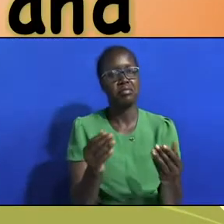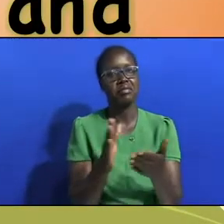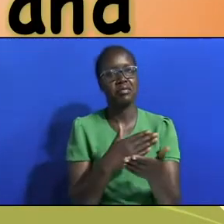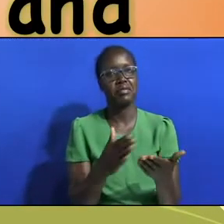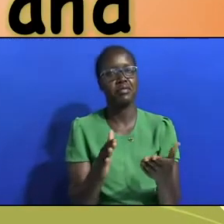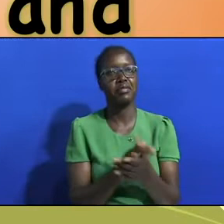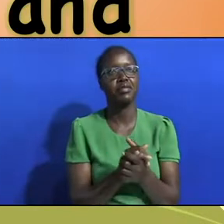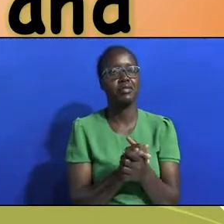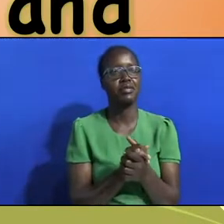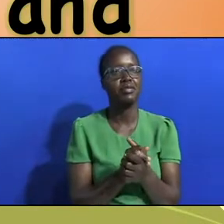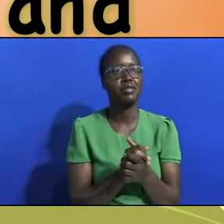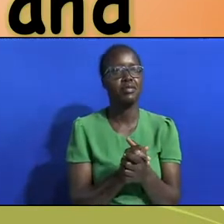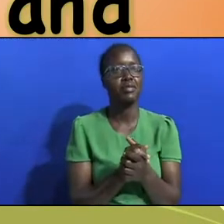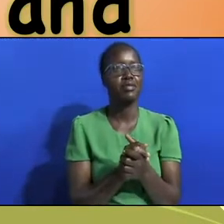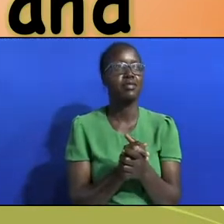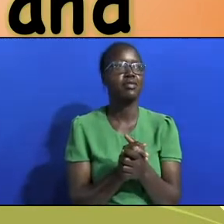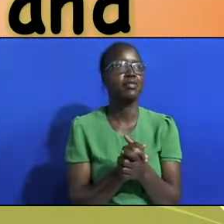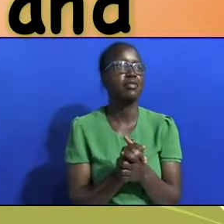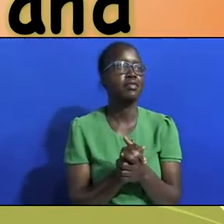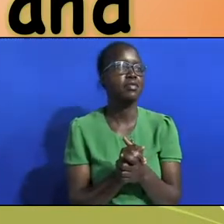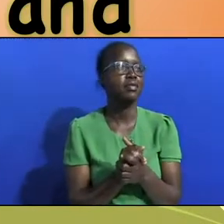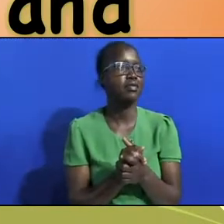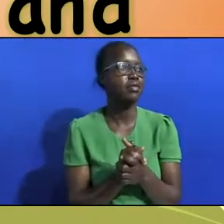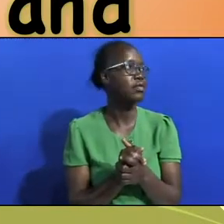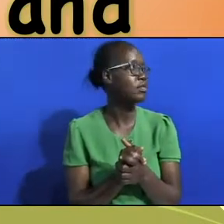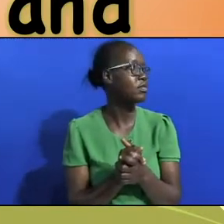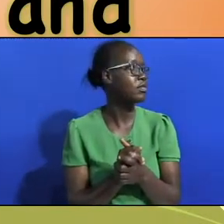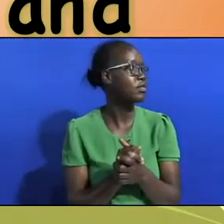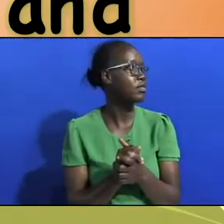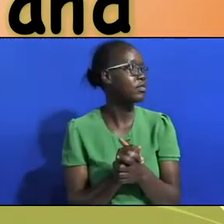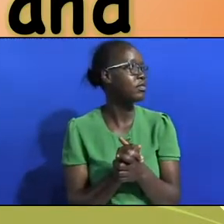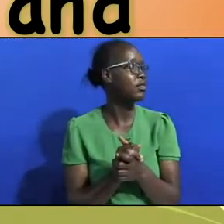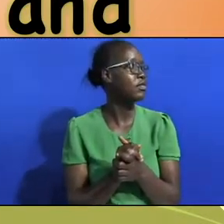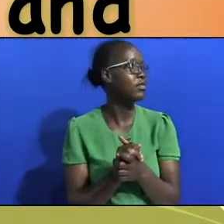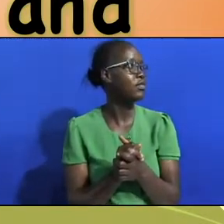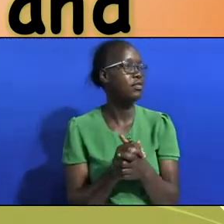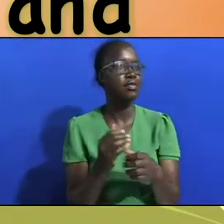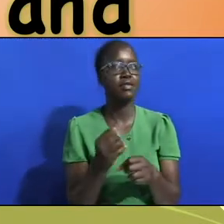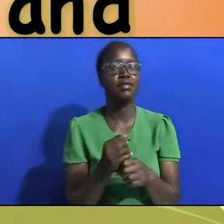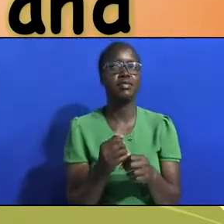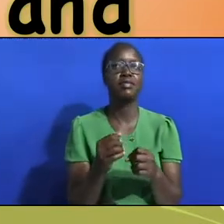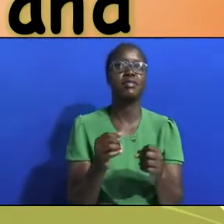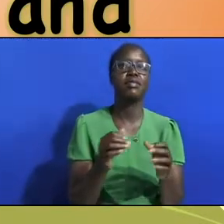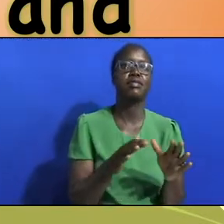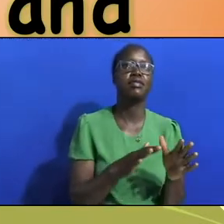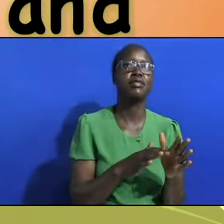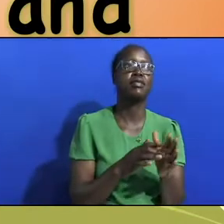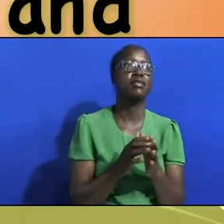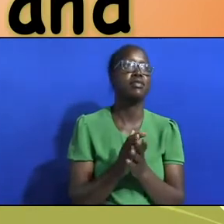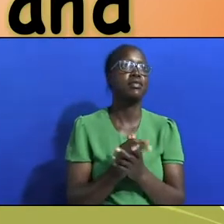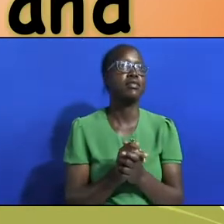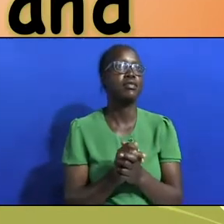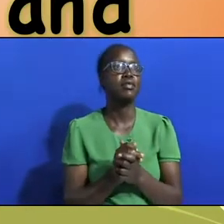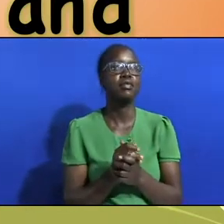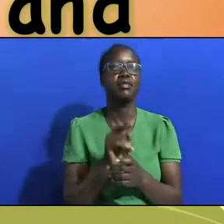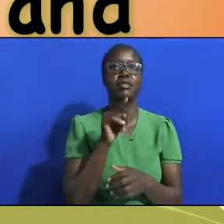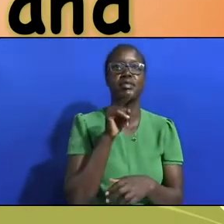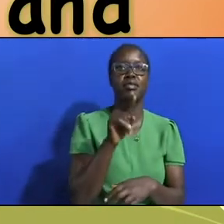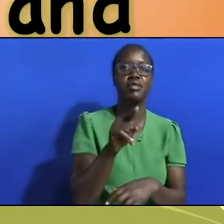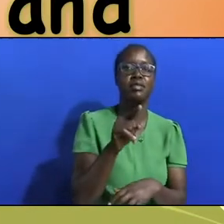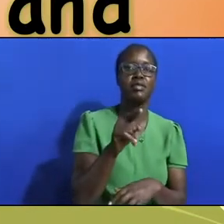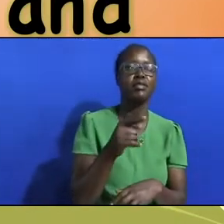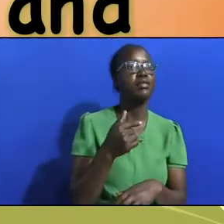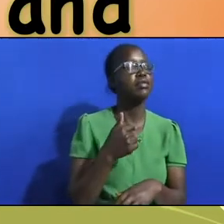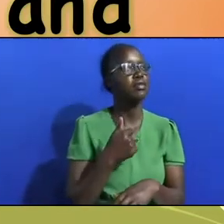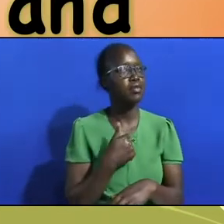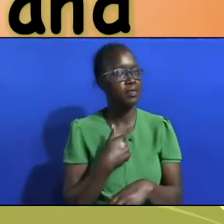All right, so the first one goes like, who made you and me?